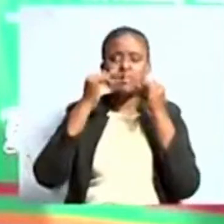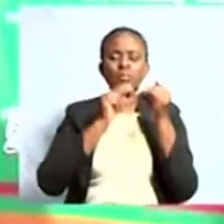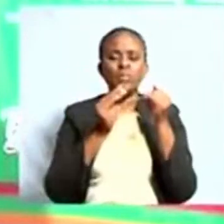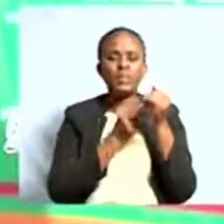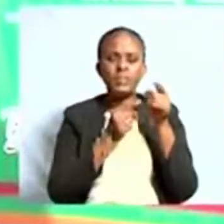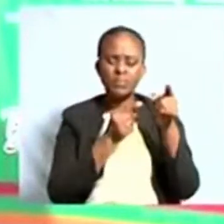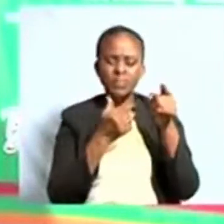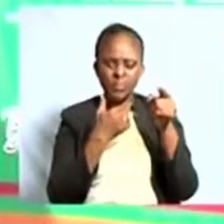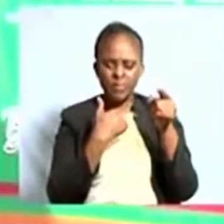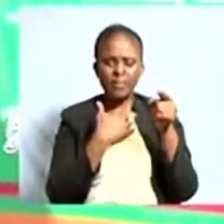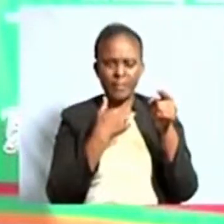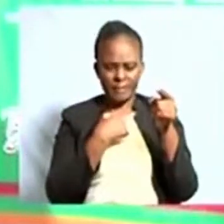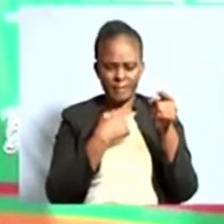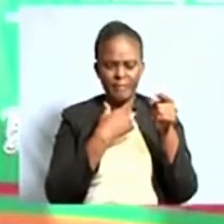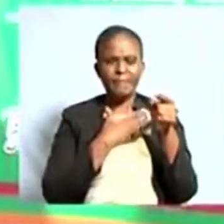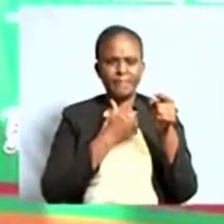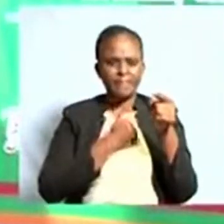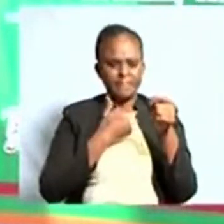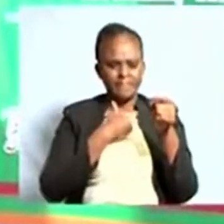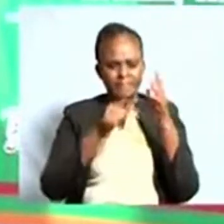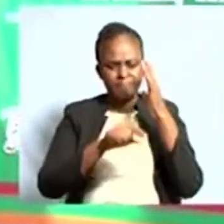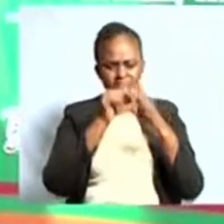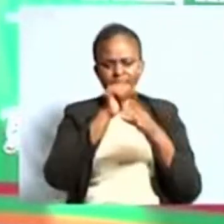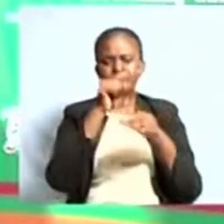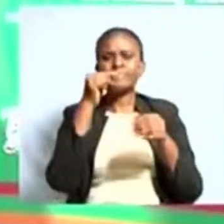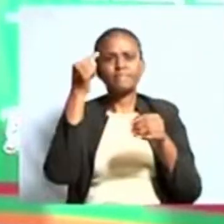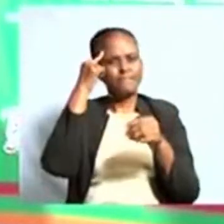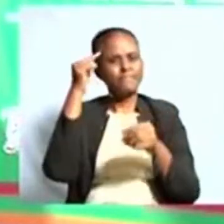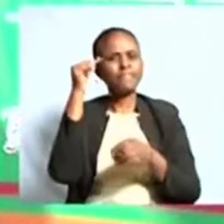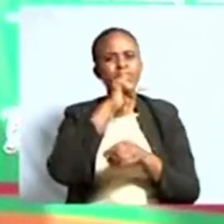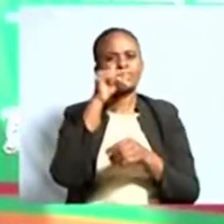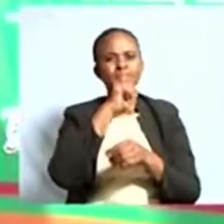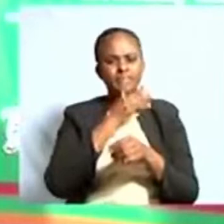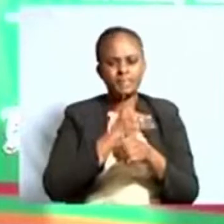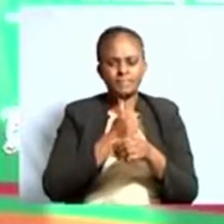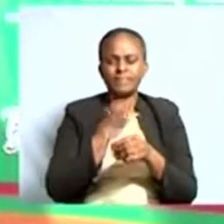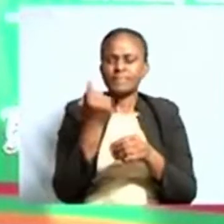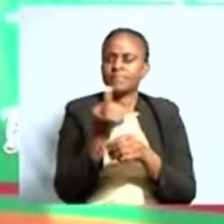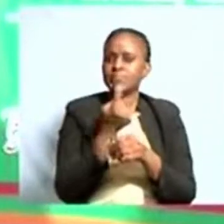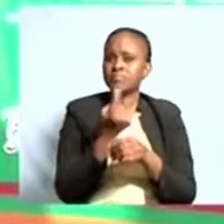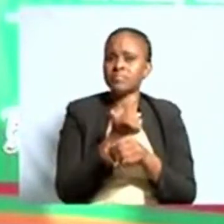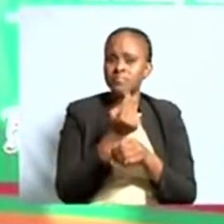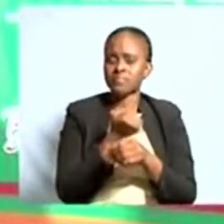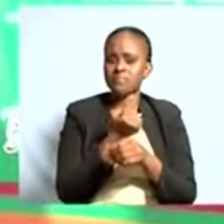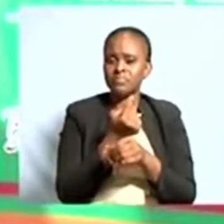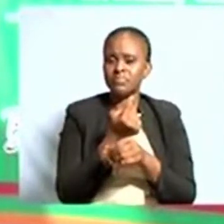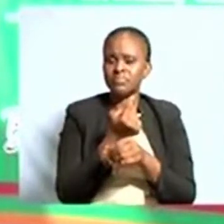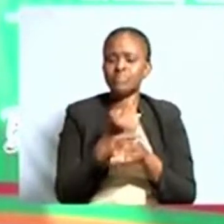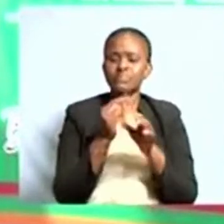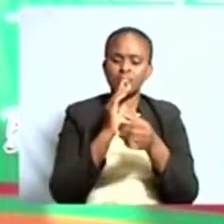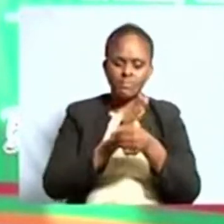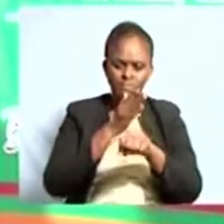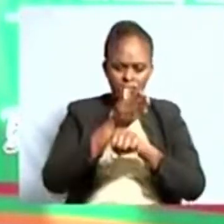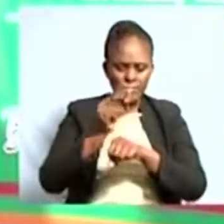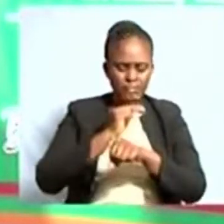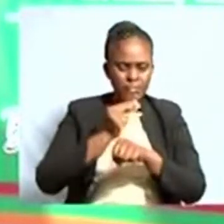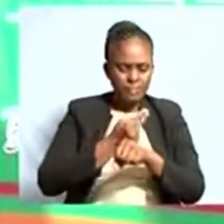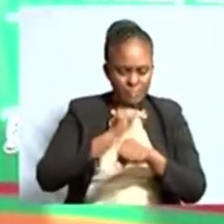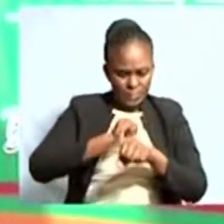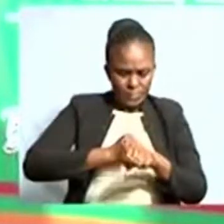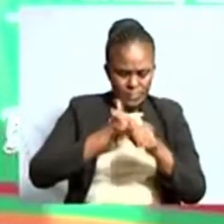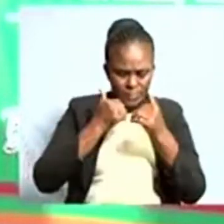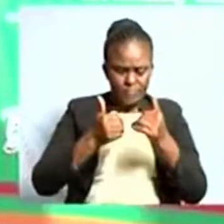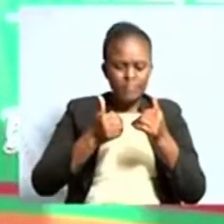I've found this which I think is counterfeit. I'm just making a scenario. Then as we're taking